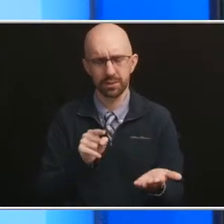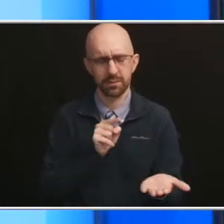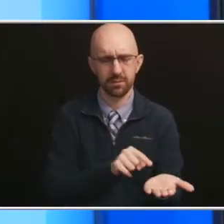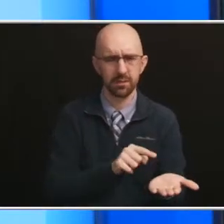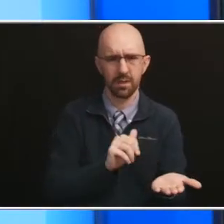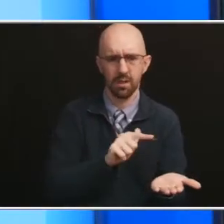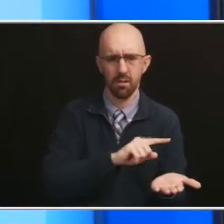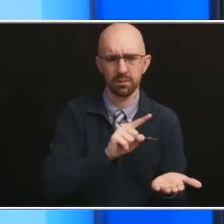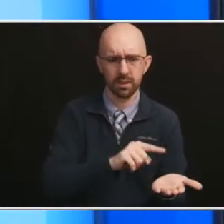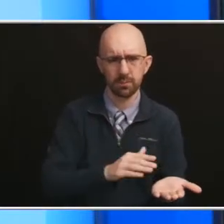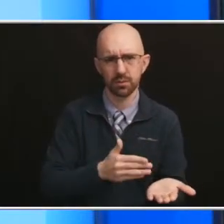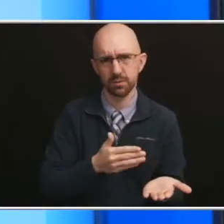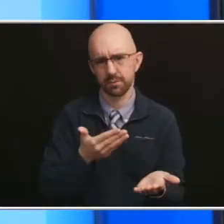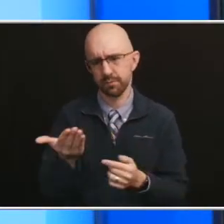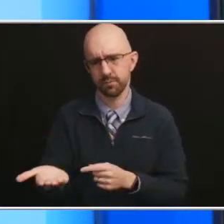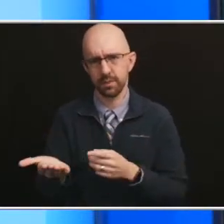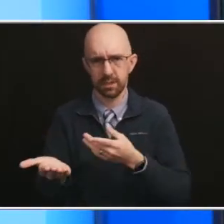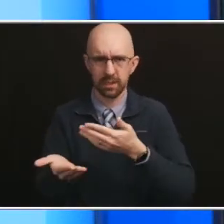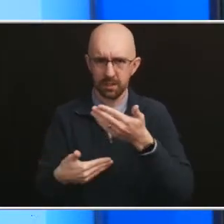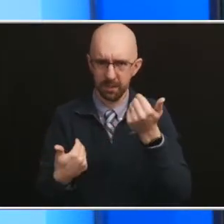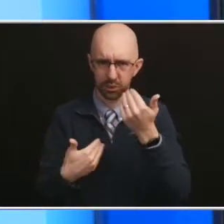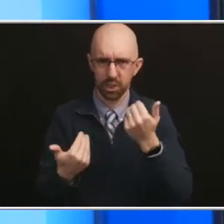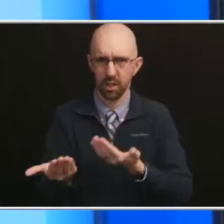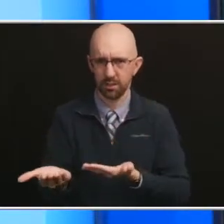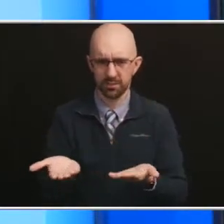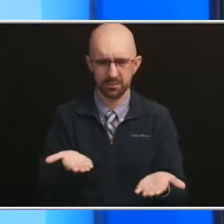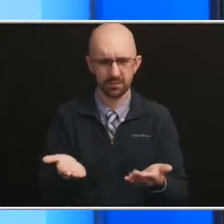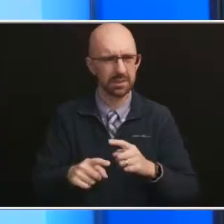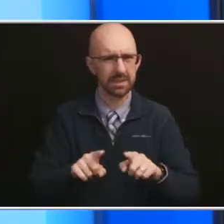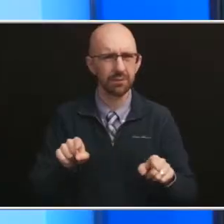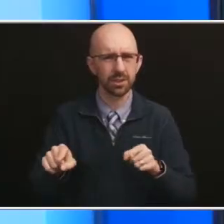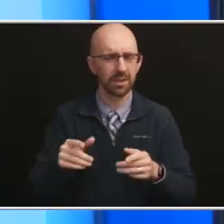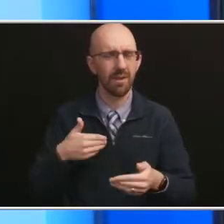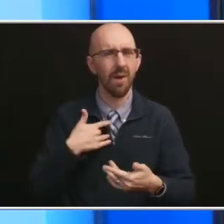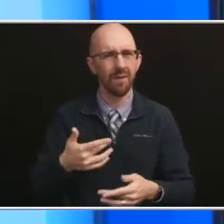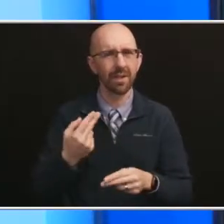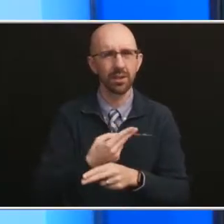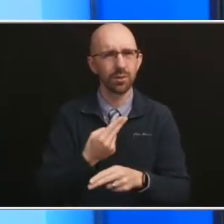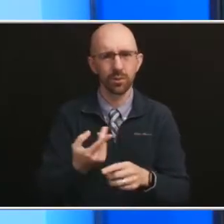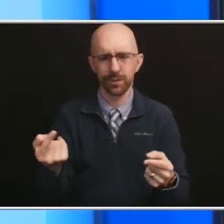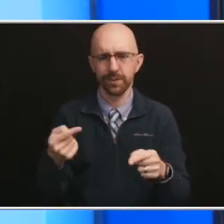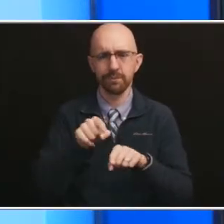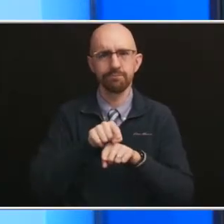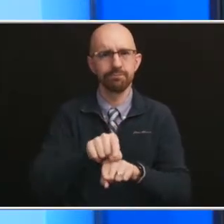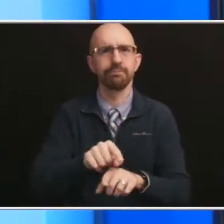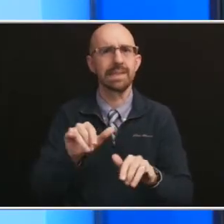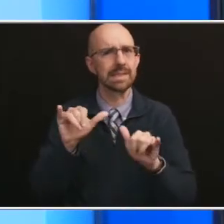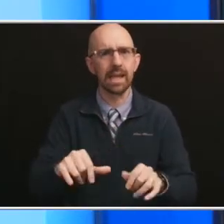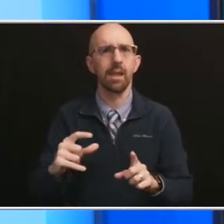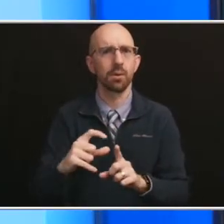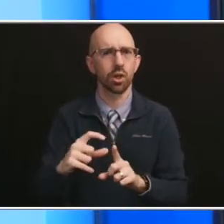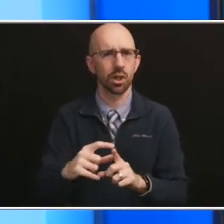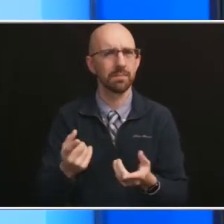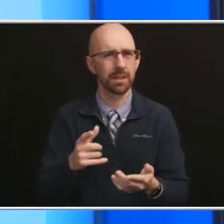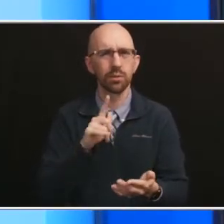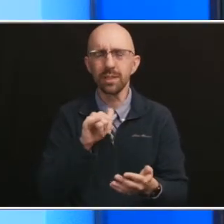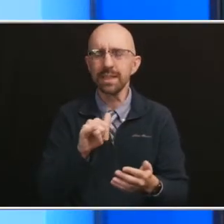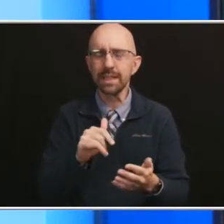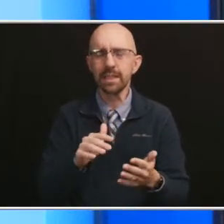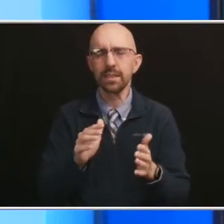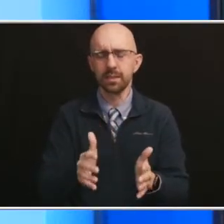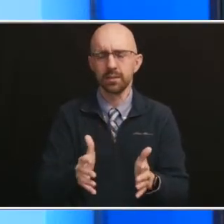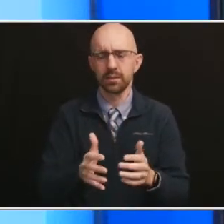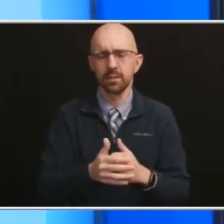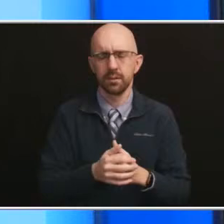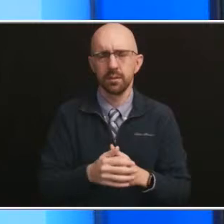Alzheimer's disease and dementia, right? I think they're often used as synonymous terms, but it's the reality of dementia is sort